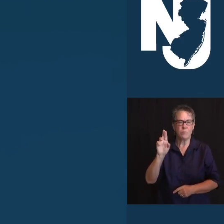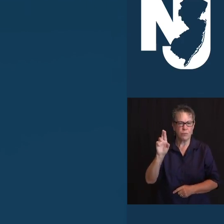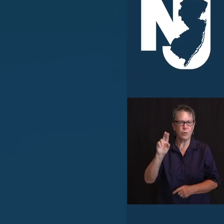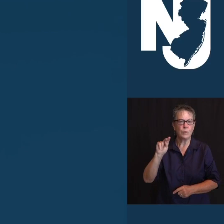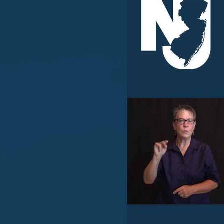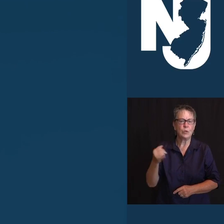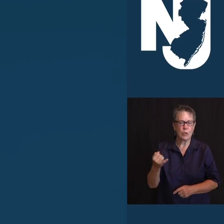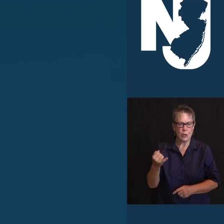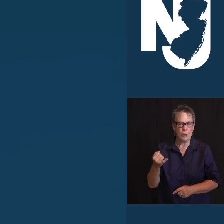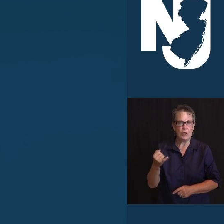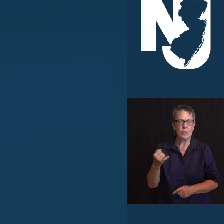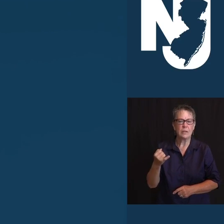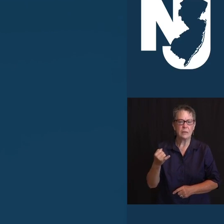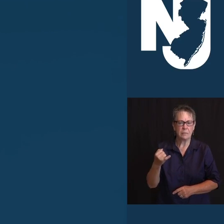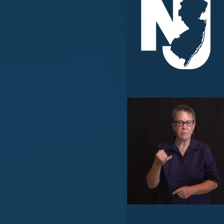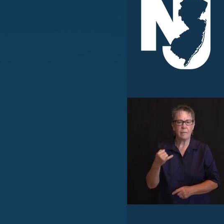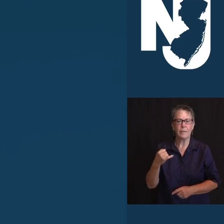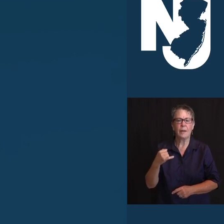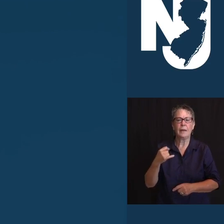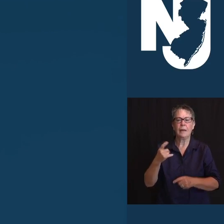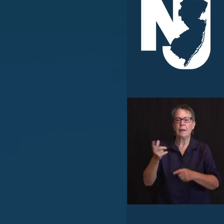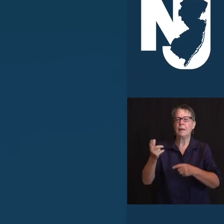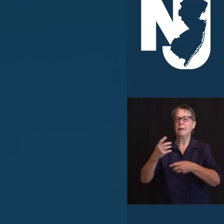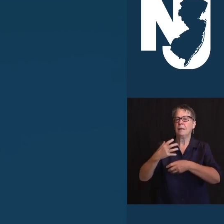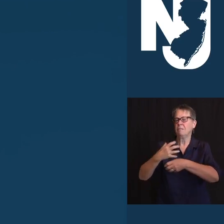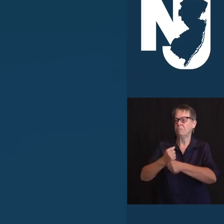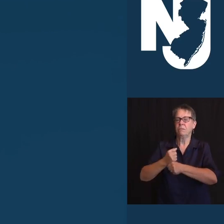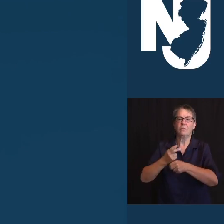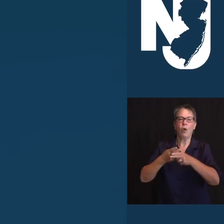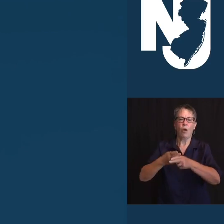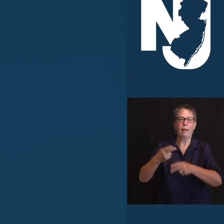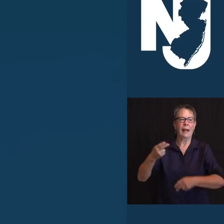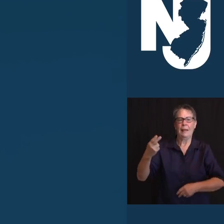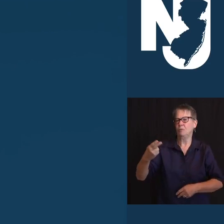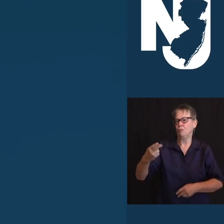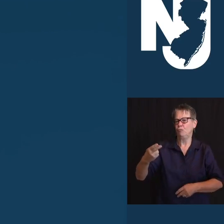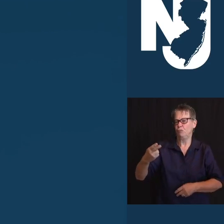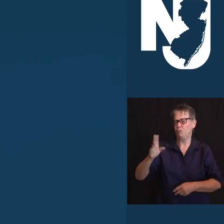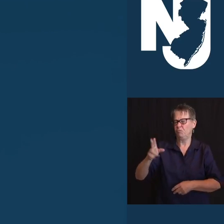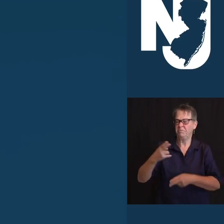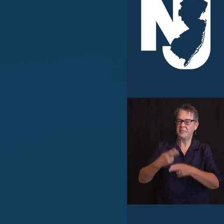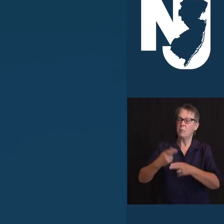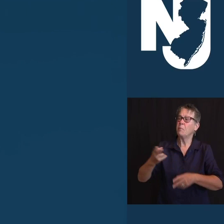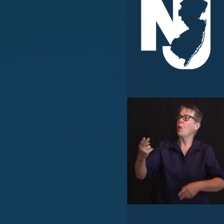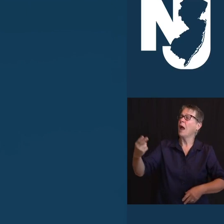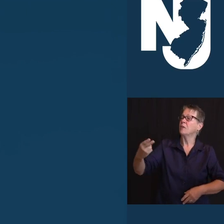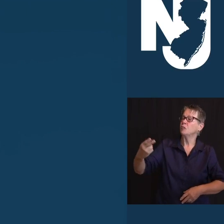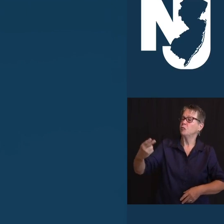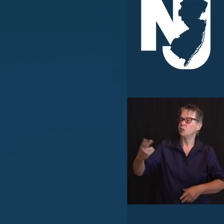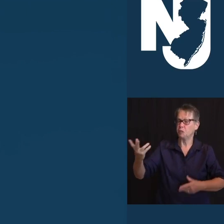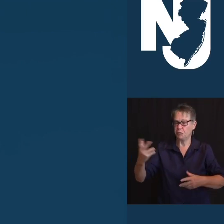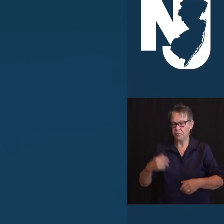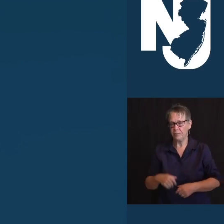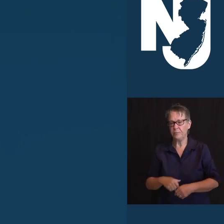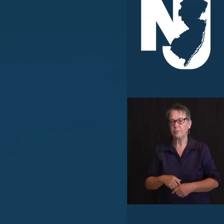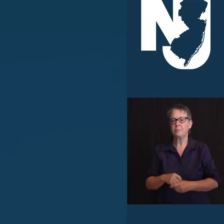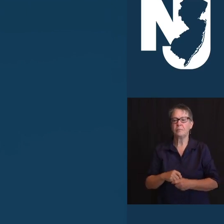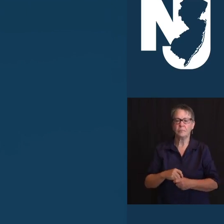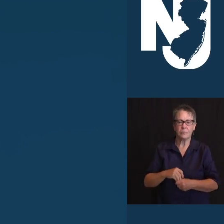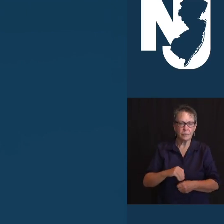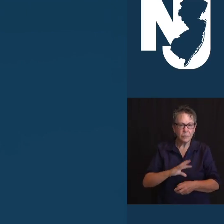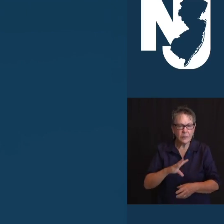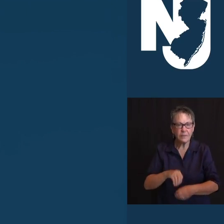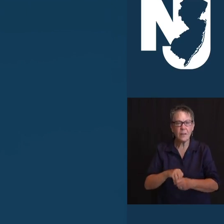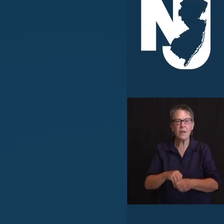fixture in the South Jersey youth baseball scene as a longtime coach. Harold's days were spent running his general